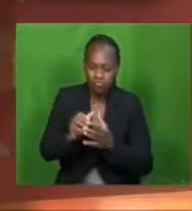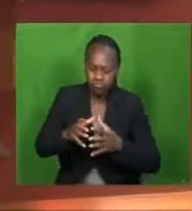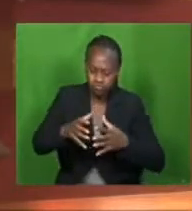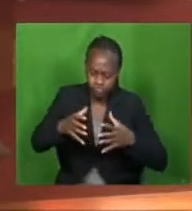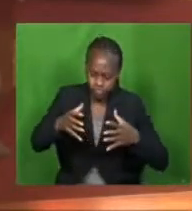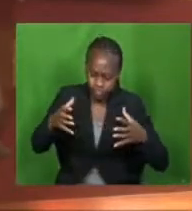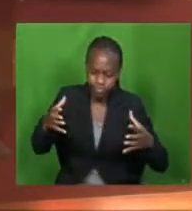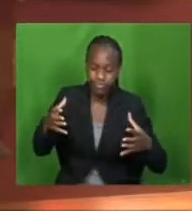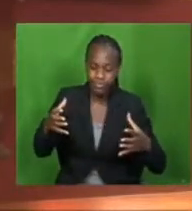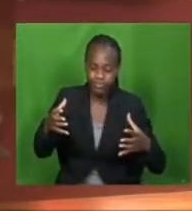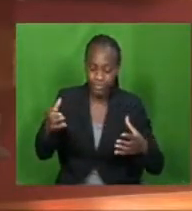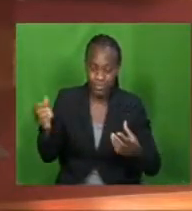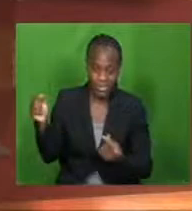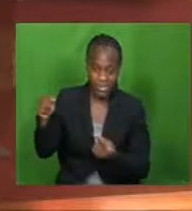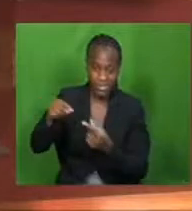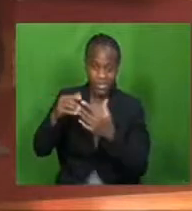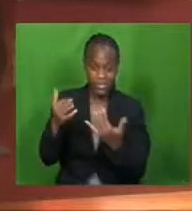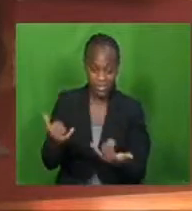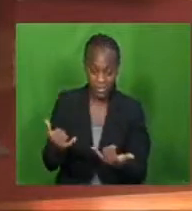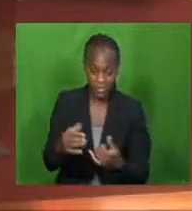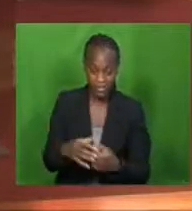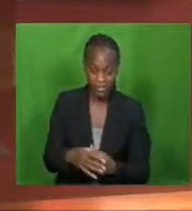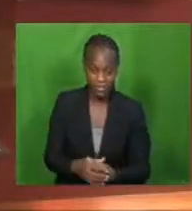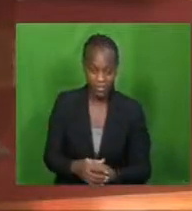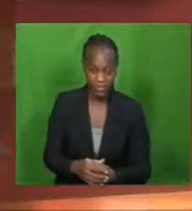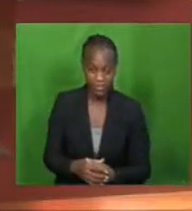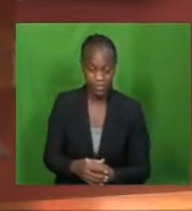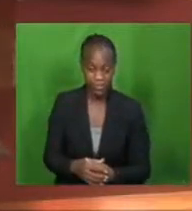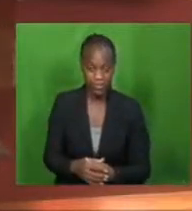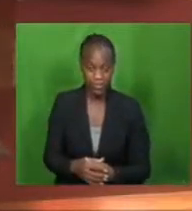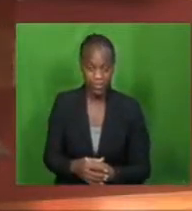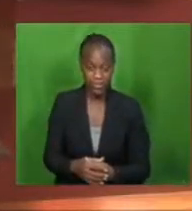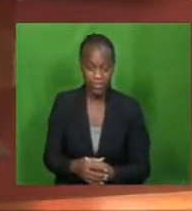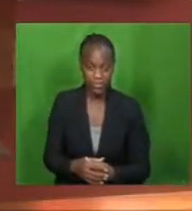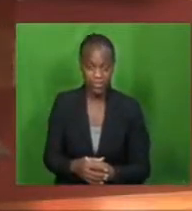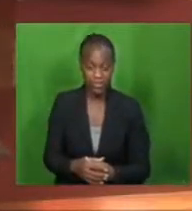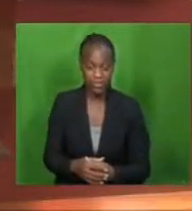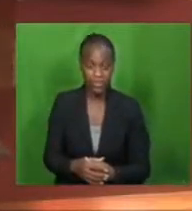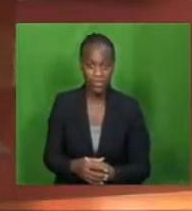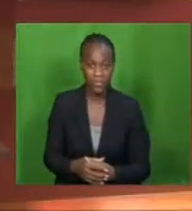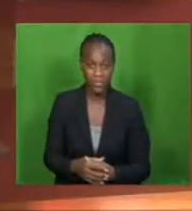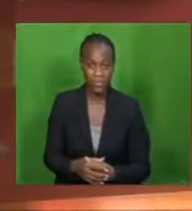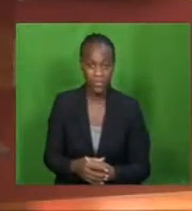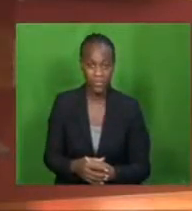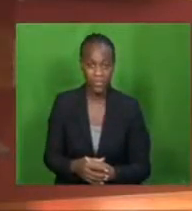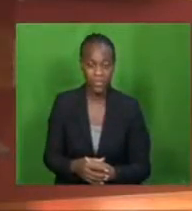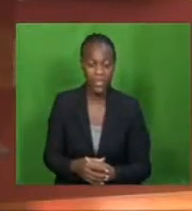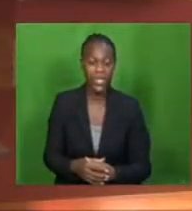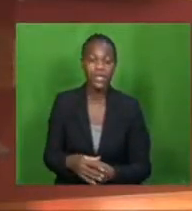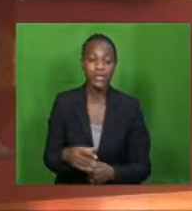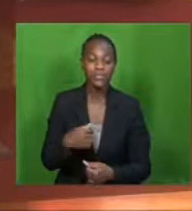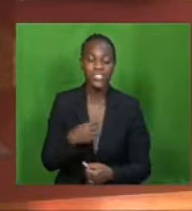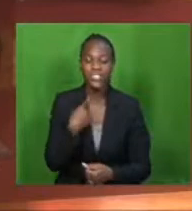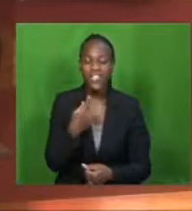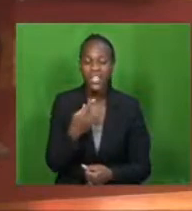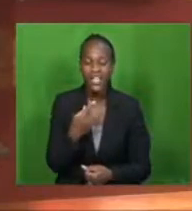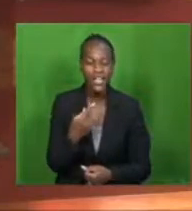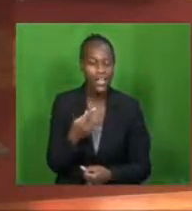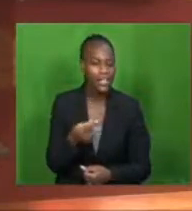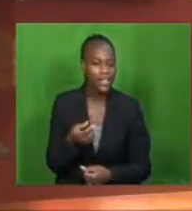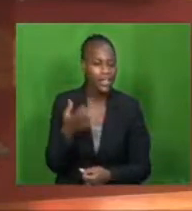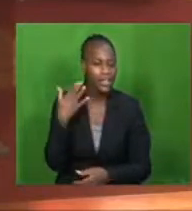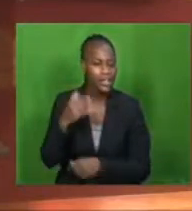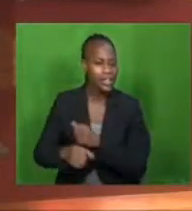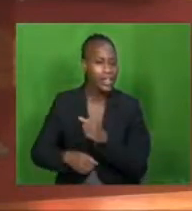success of the day. I am informed, Mr. Speaker, that just like last year, this House